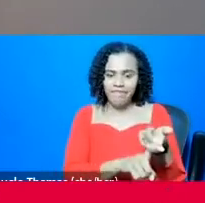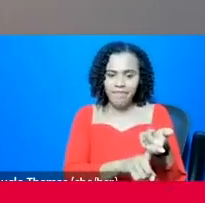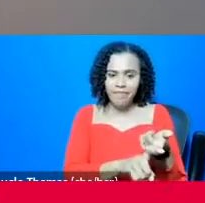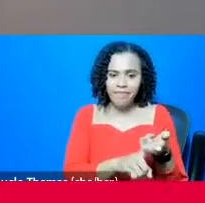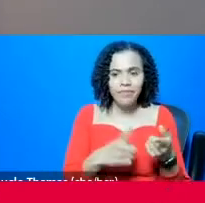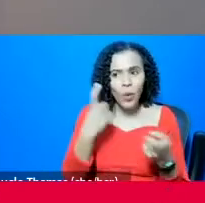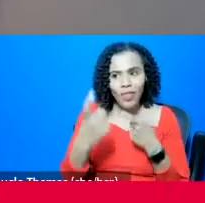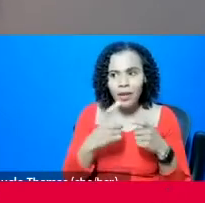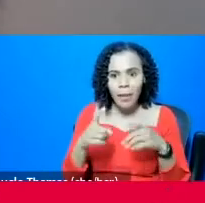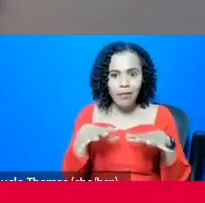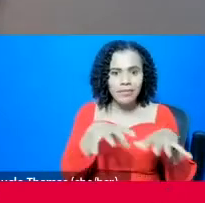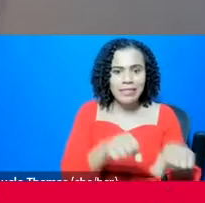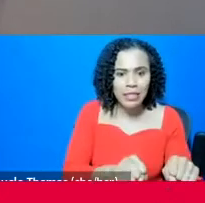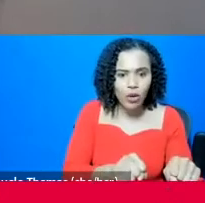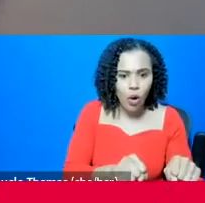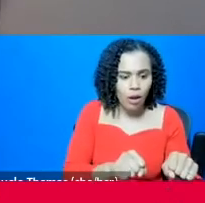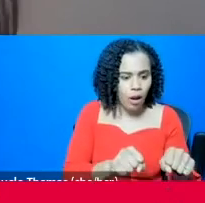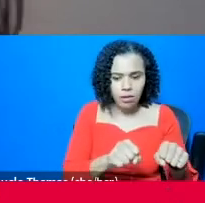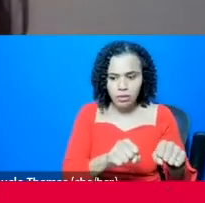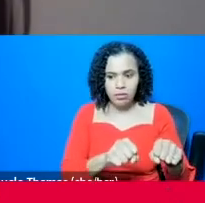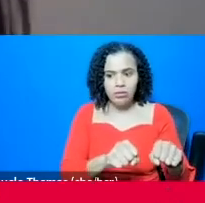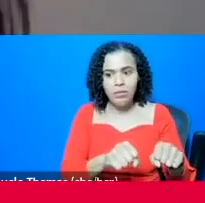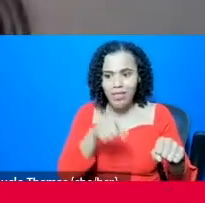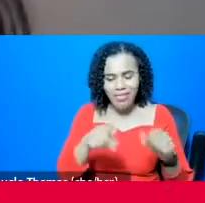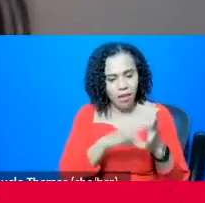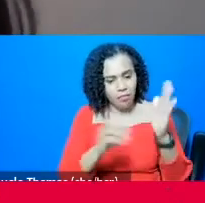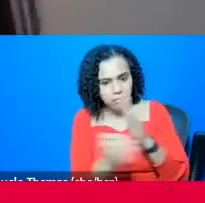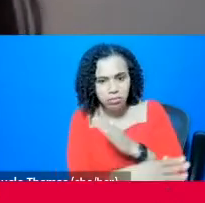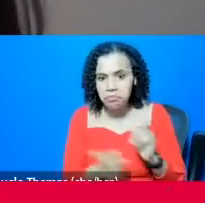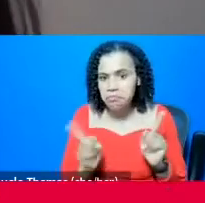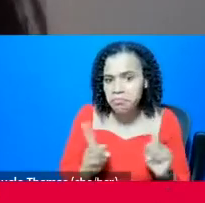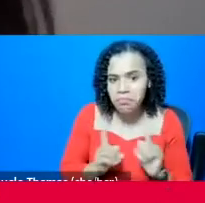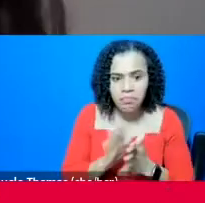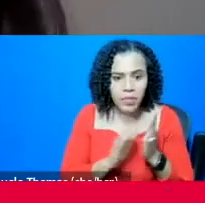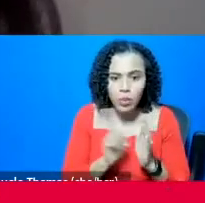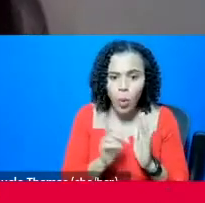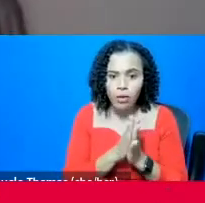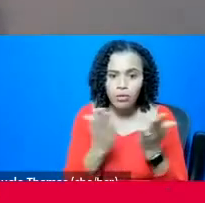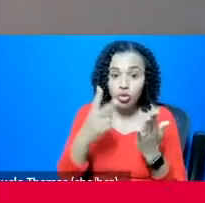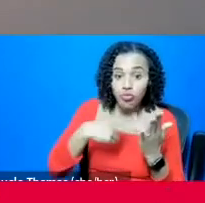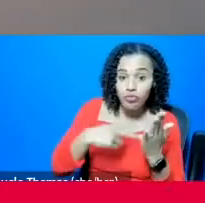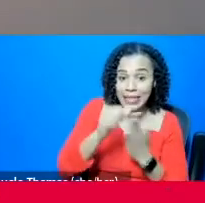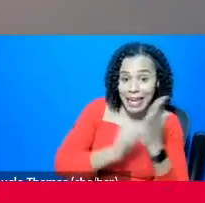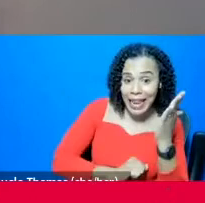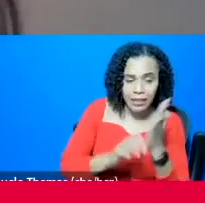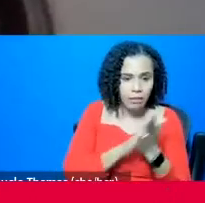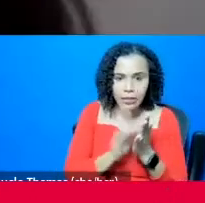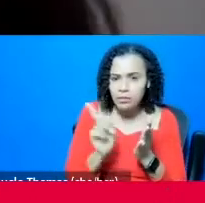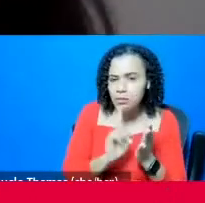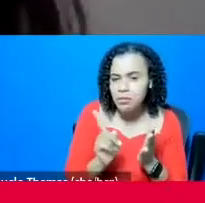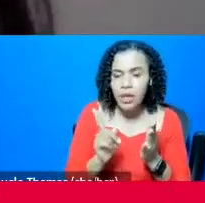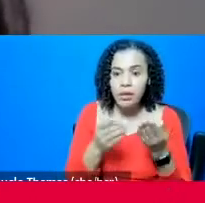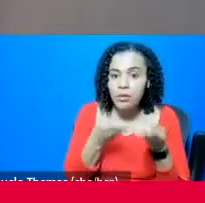what exactly do we mean? Do we just mean are we decolonizing reading lists, so we're reading like a wider range of authors, so including, you know,